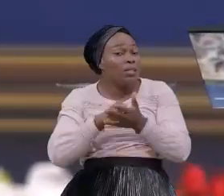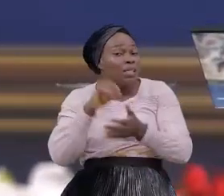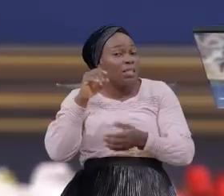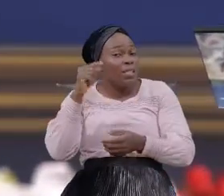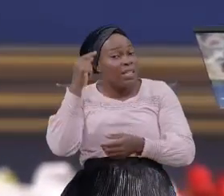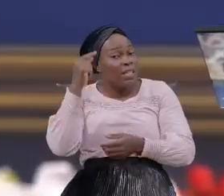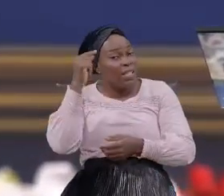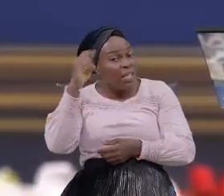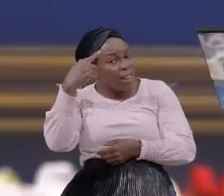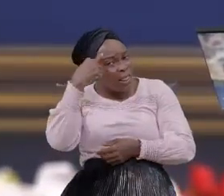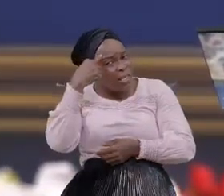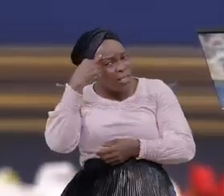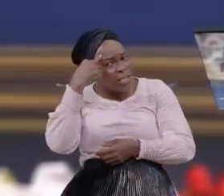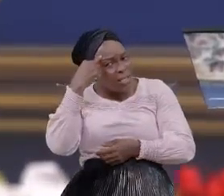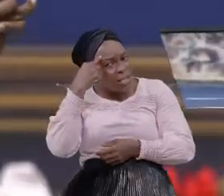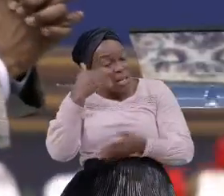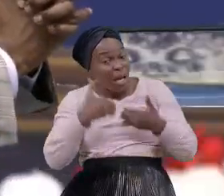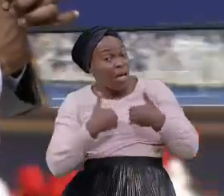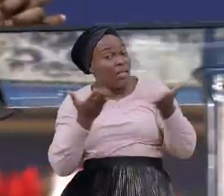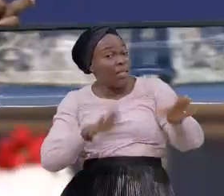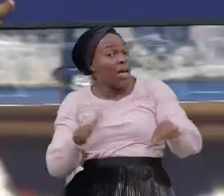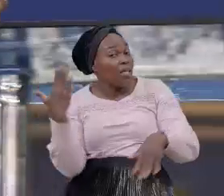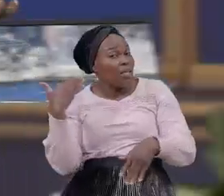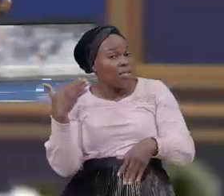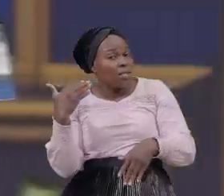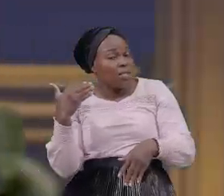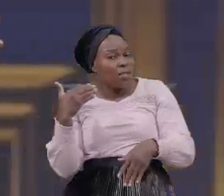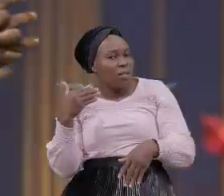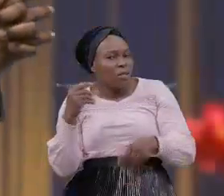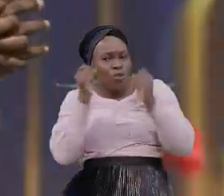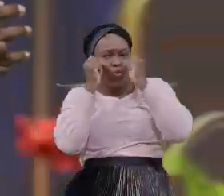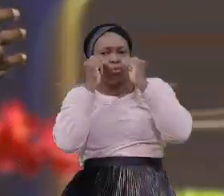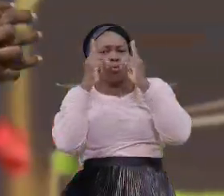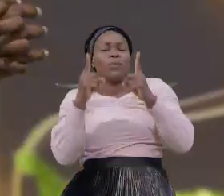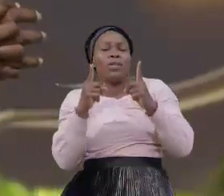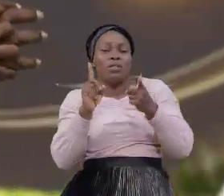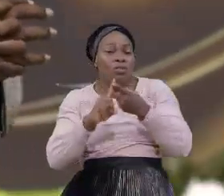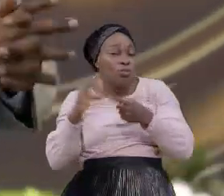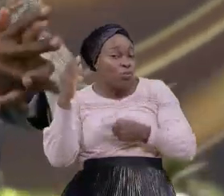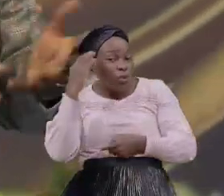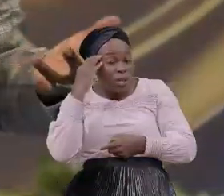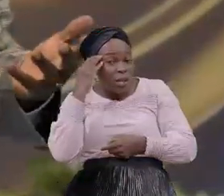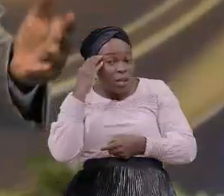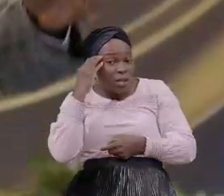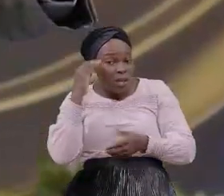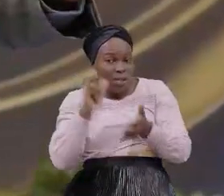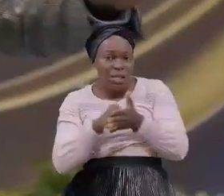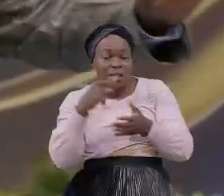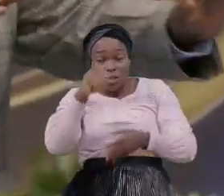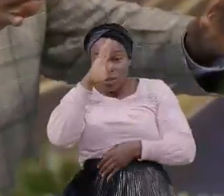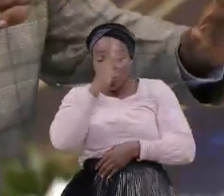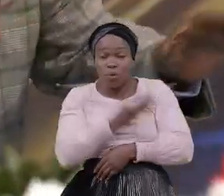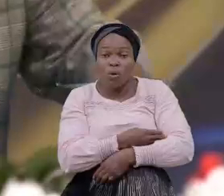brother Joseph. Is my father still alive? They said, yes. He gave